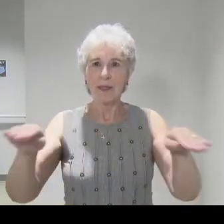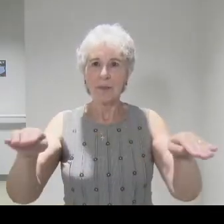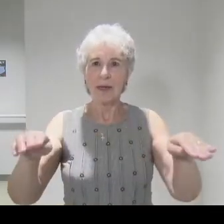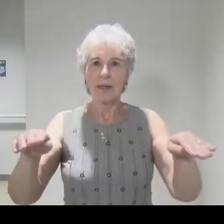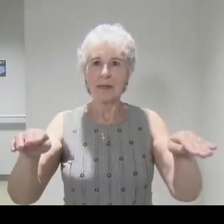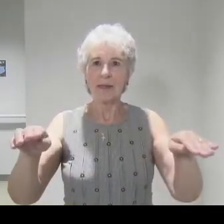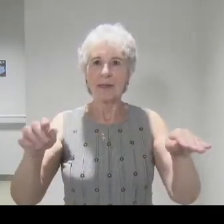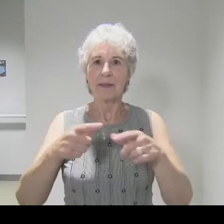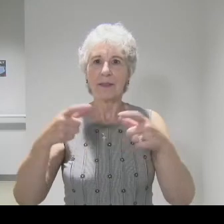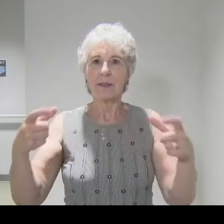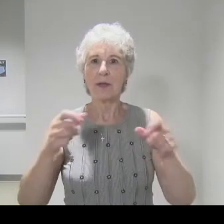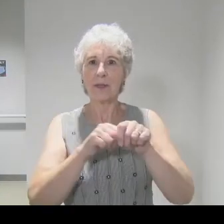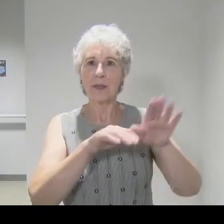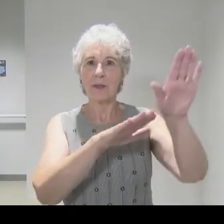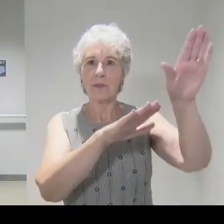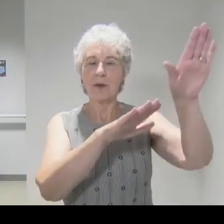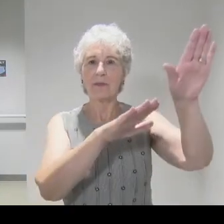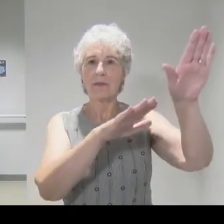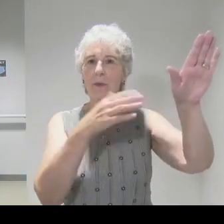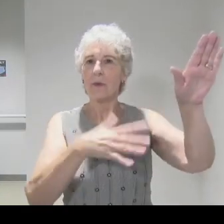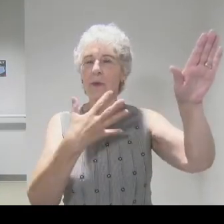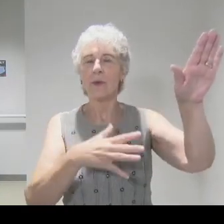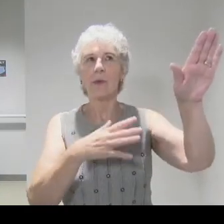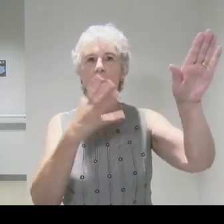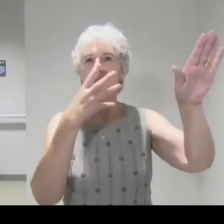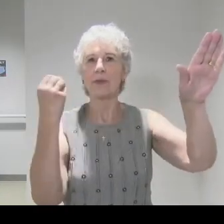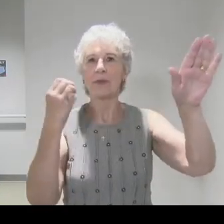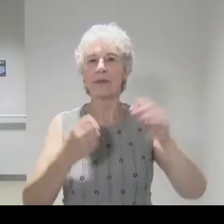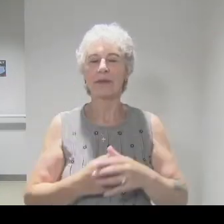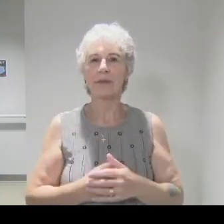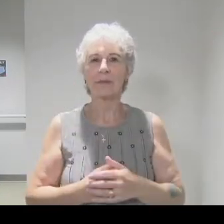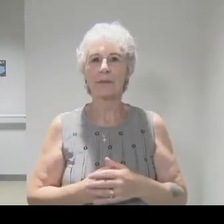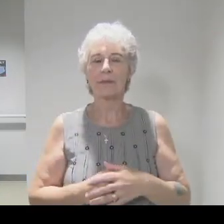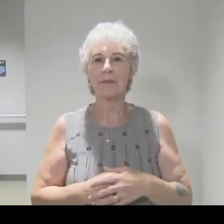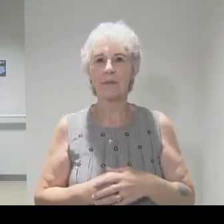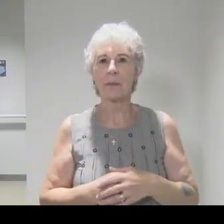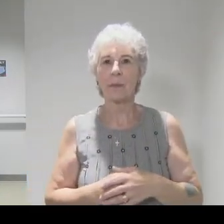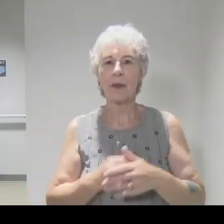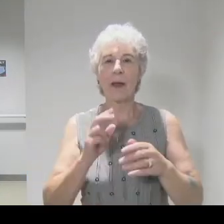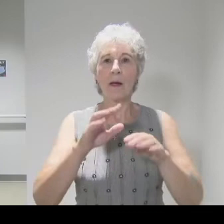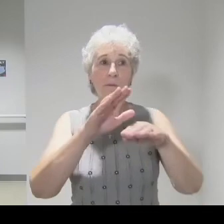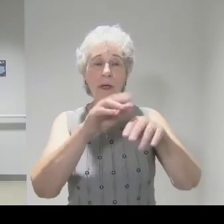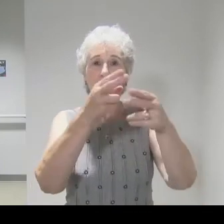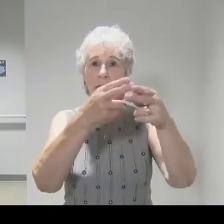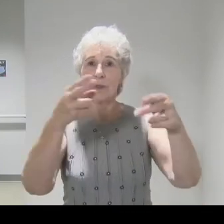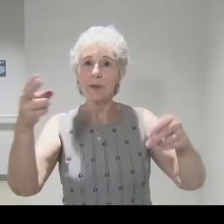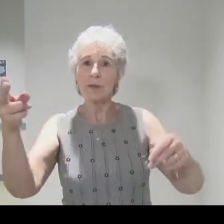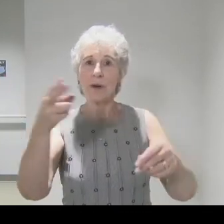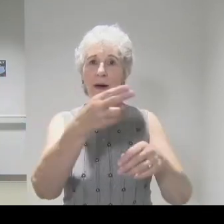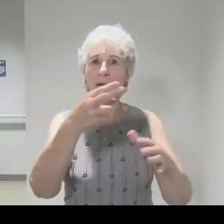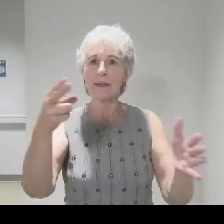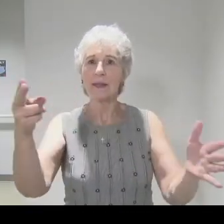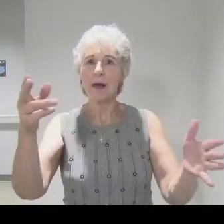Grand Teton was right there. And on the horizon, but it mastered